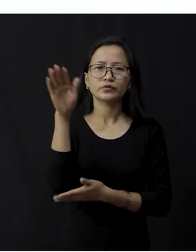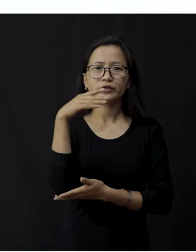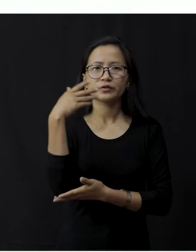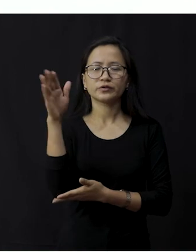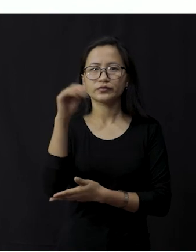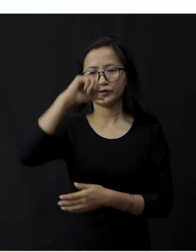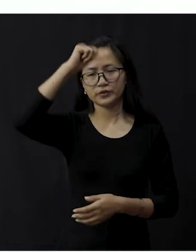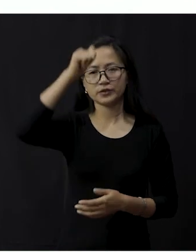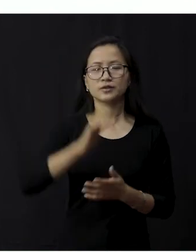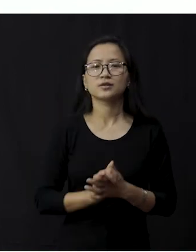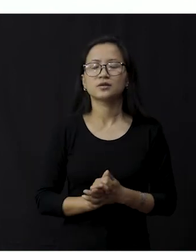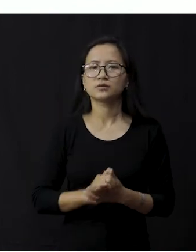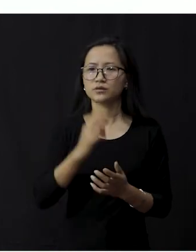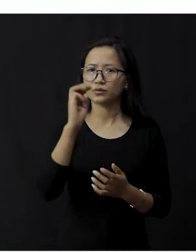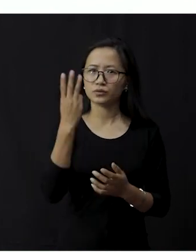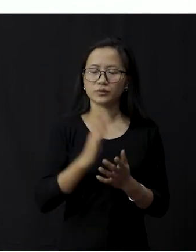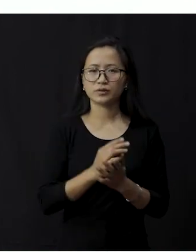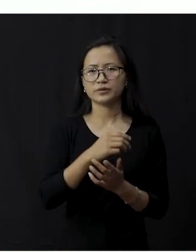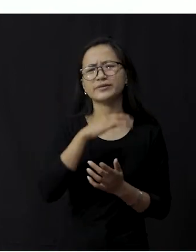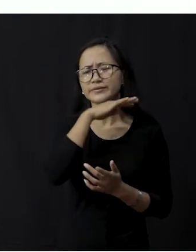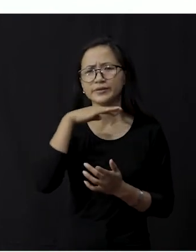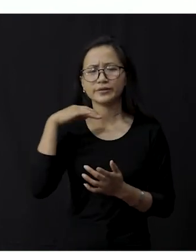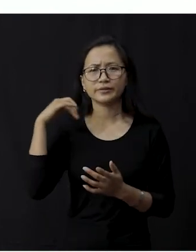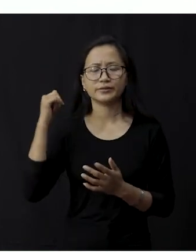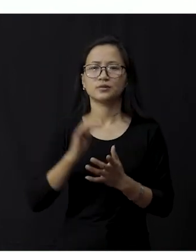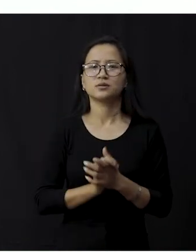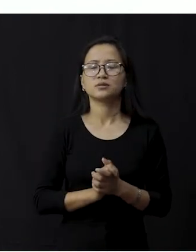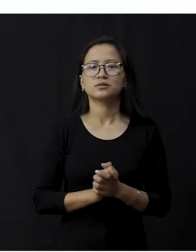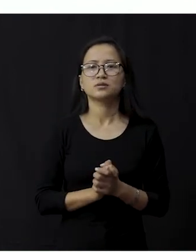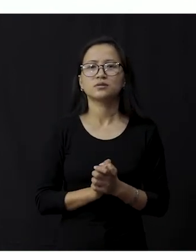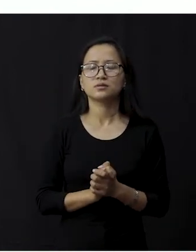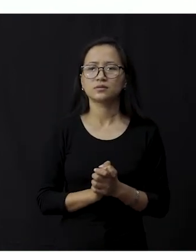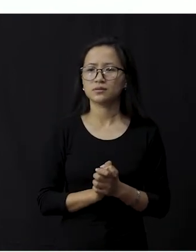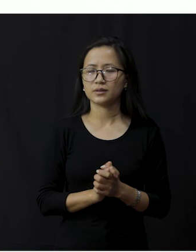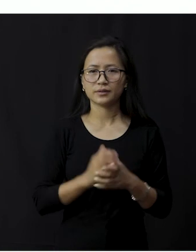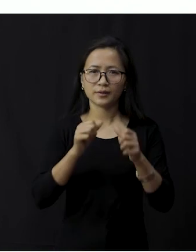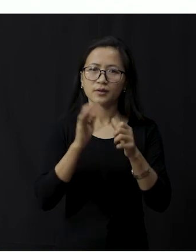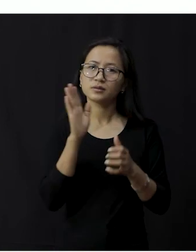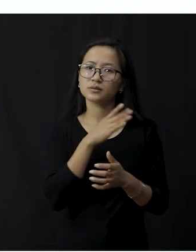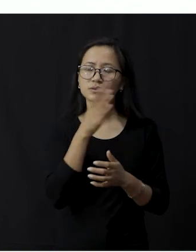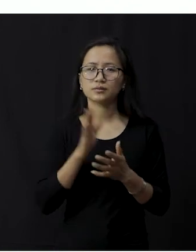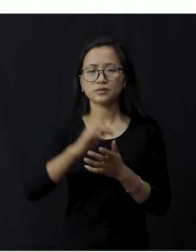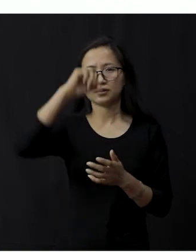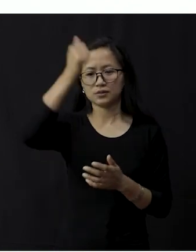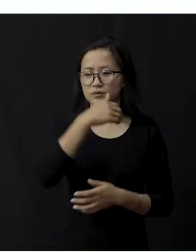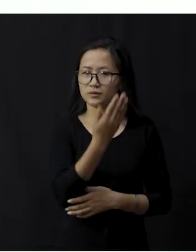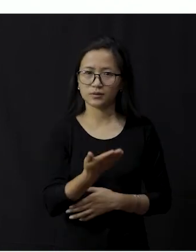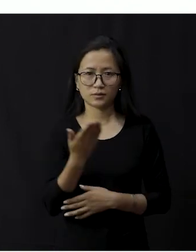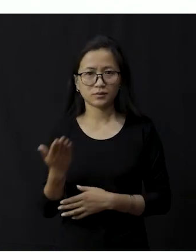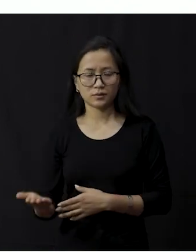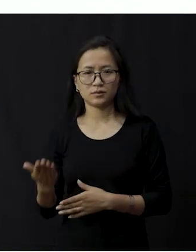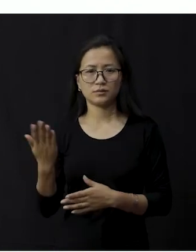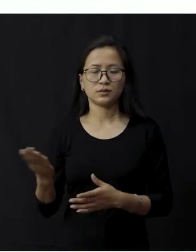India is tricolor, or you can say Tiranga. The national anthem of India is Jana